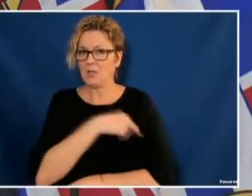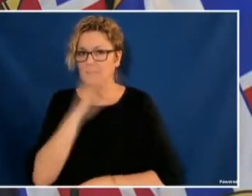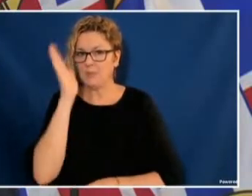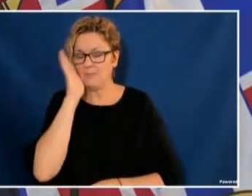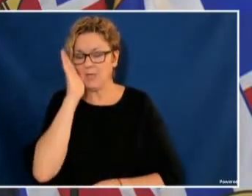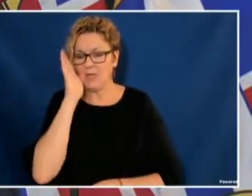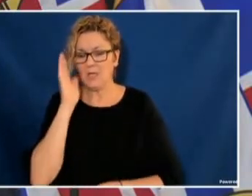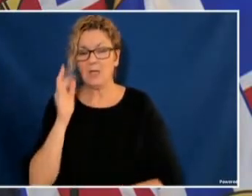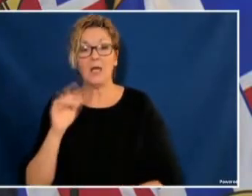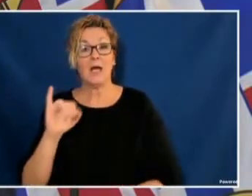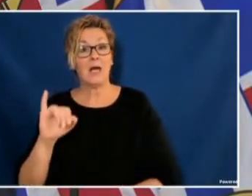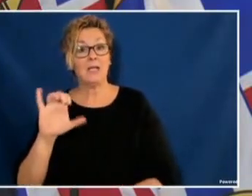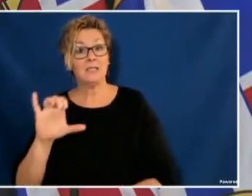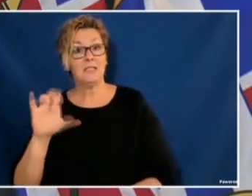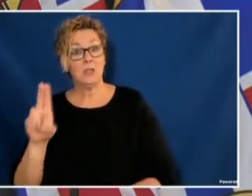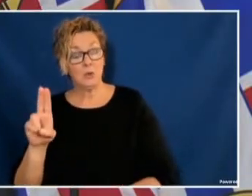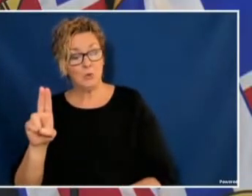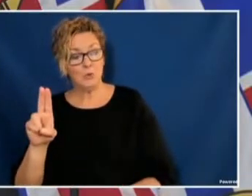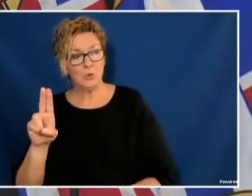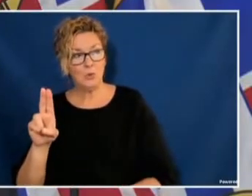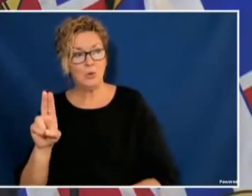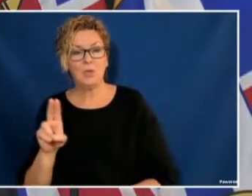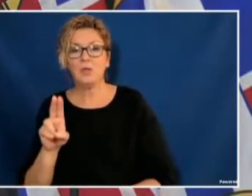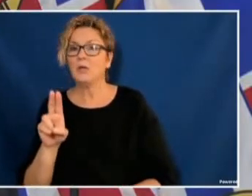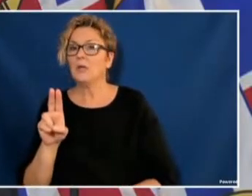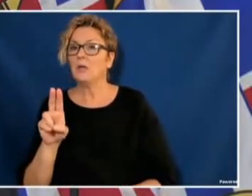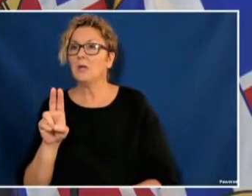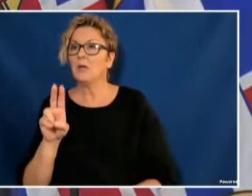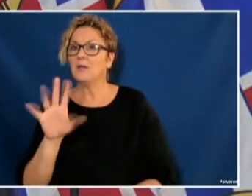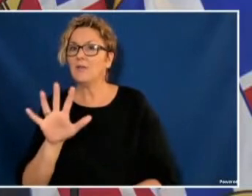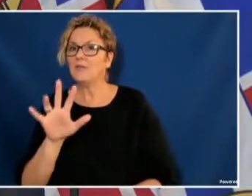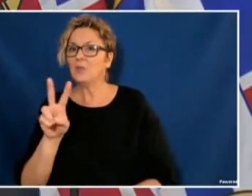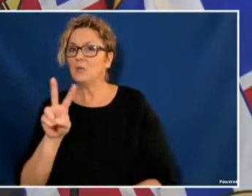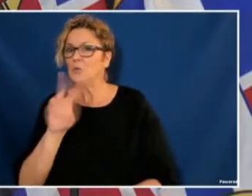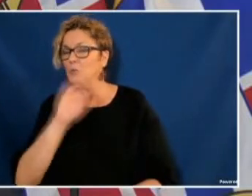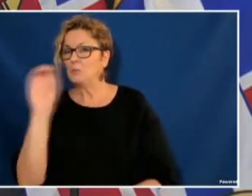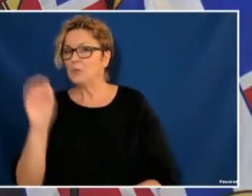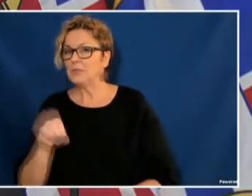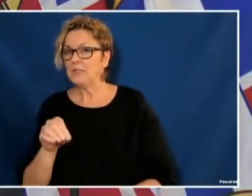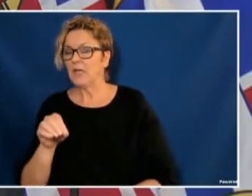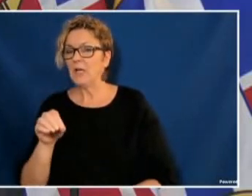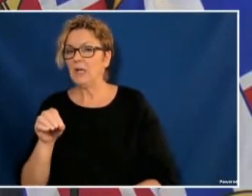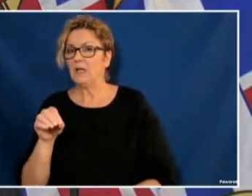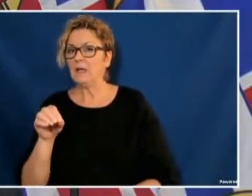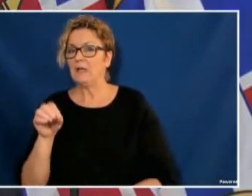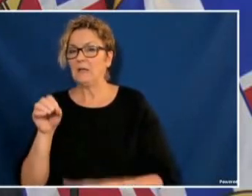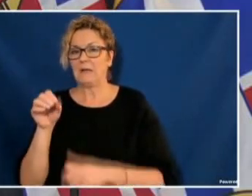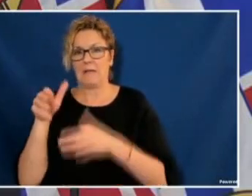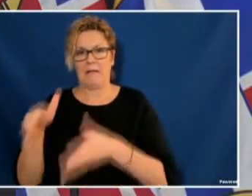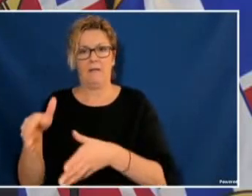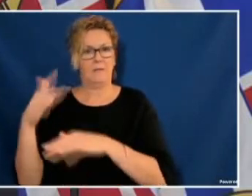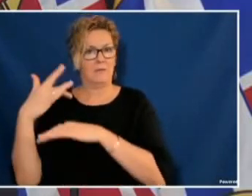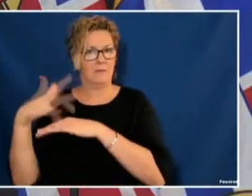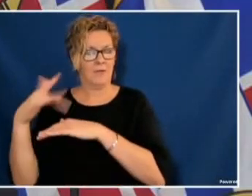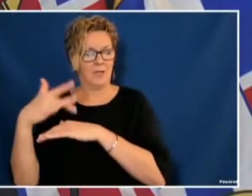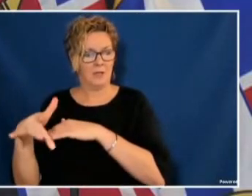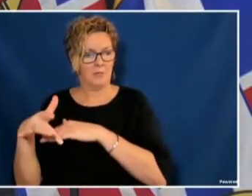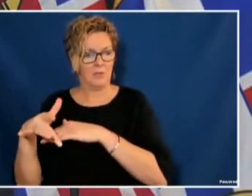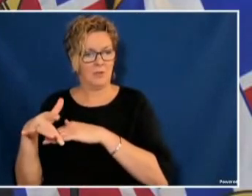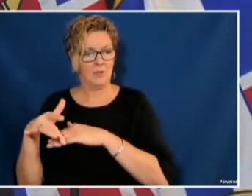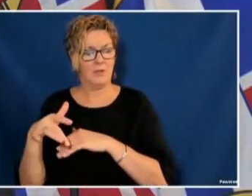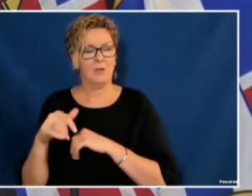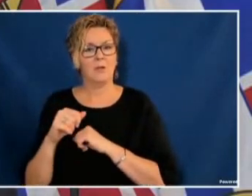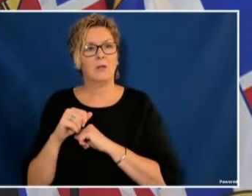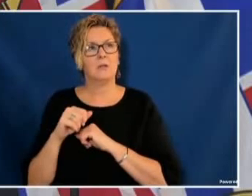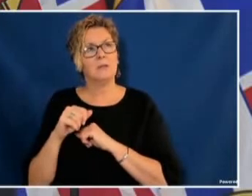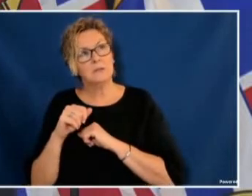so because it impacts directly the lives of people we love, of people around the community, people we don't know. And so I